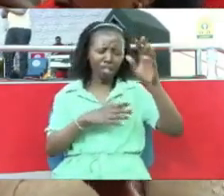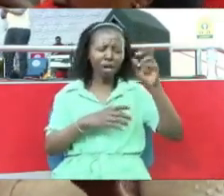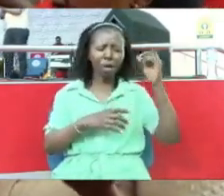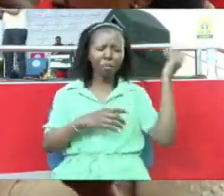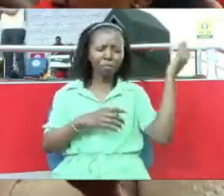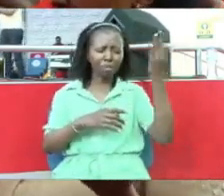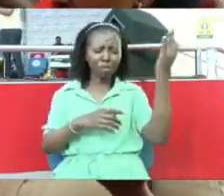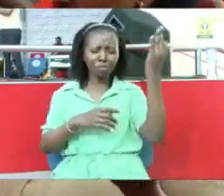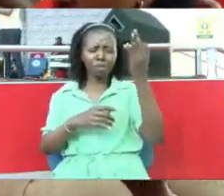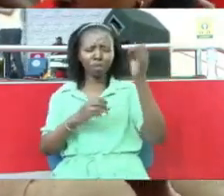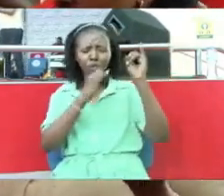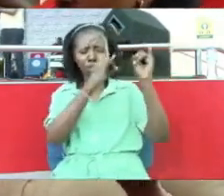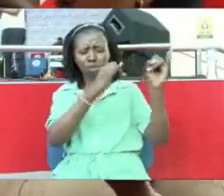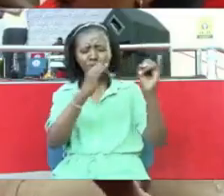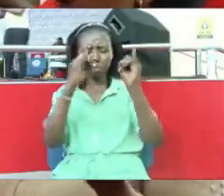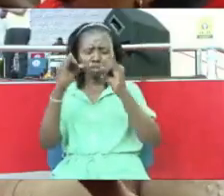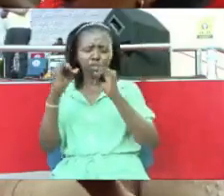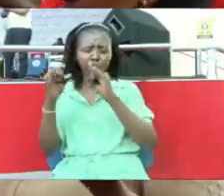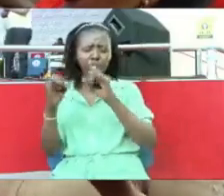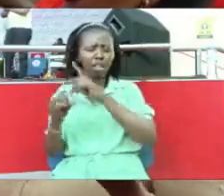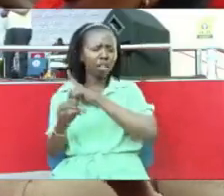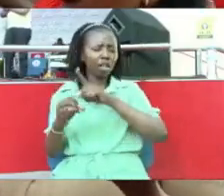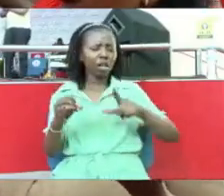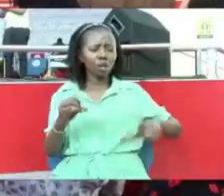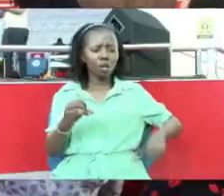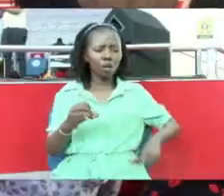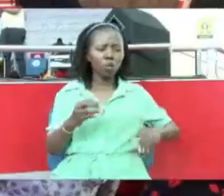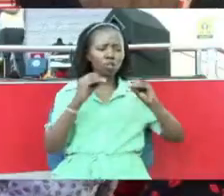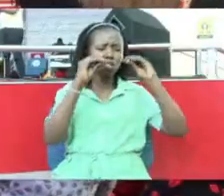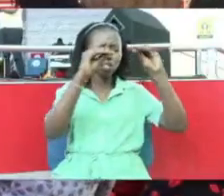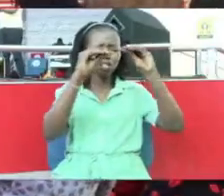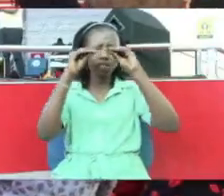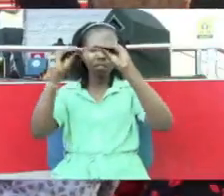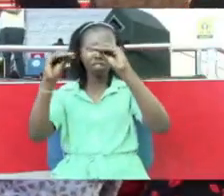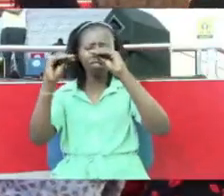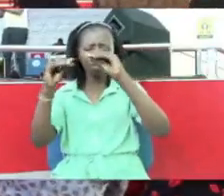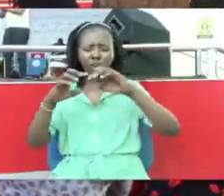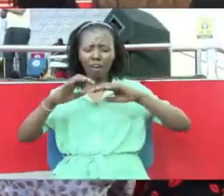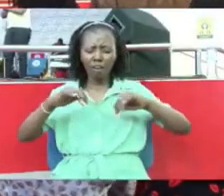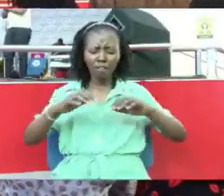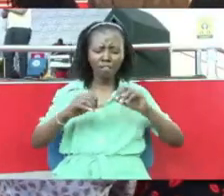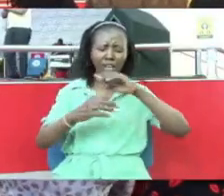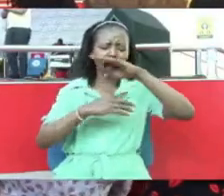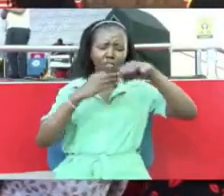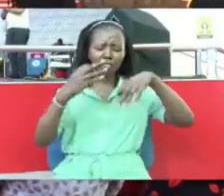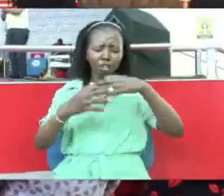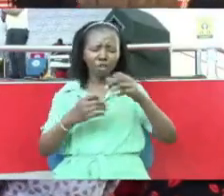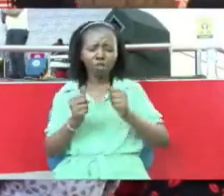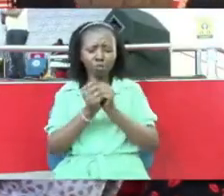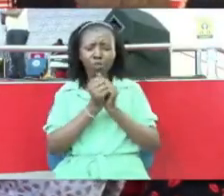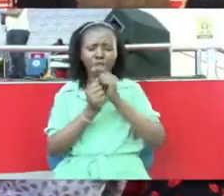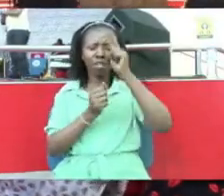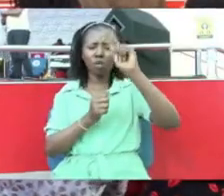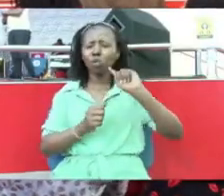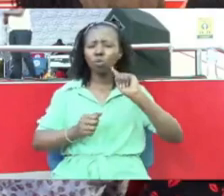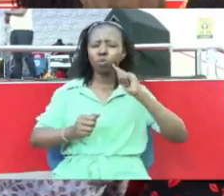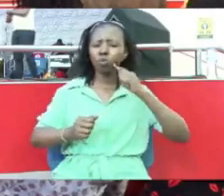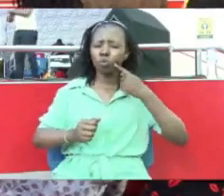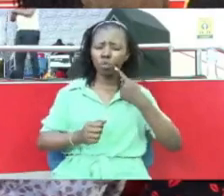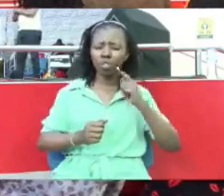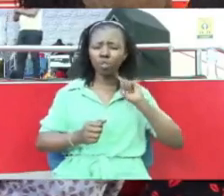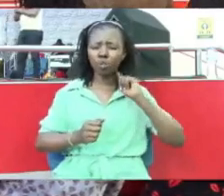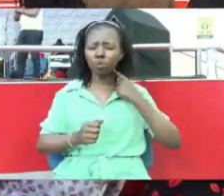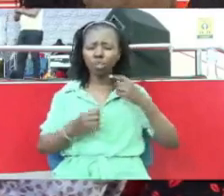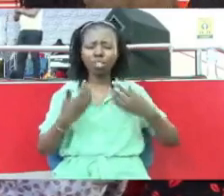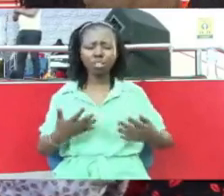to them, our Father. That Lord, you're going to teach them. They will find fellowshipping with you a sweet thing to do in the